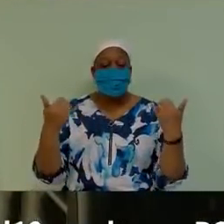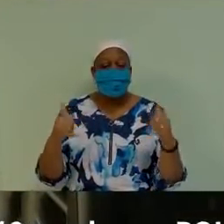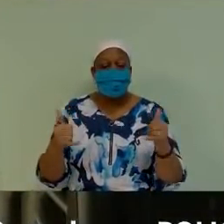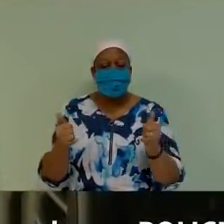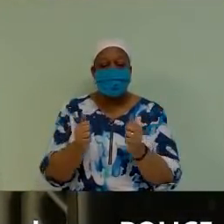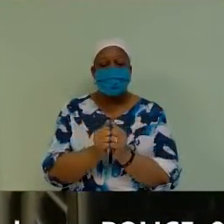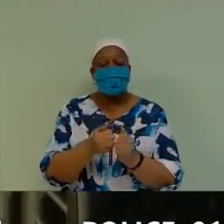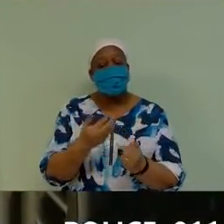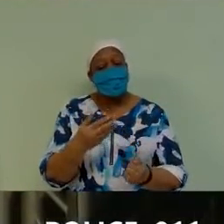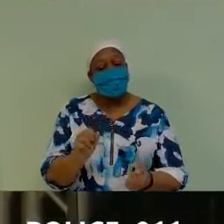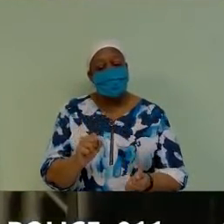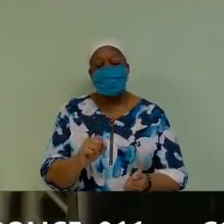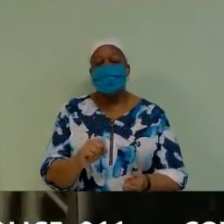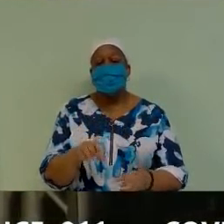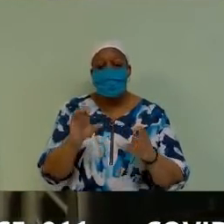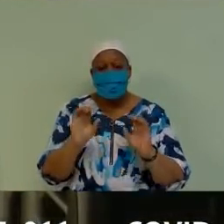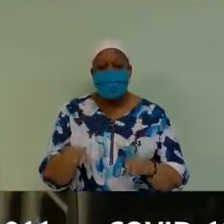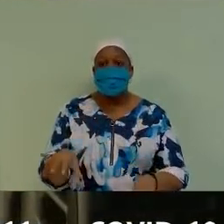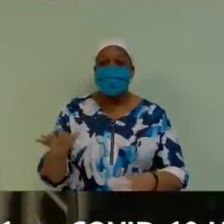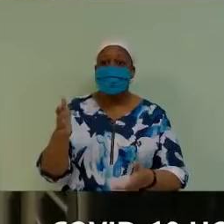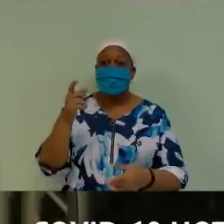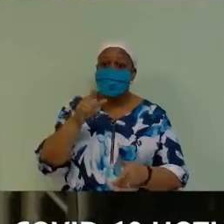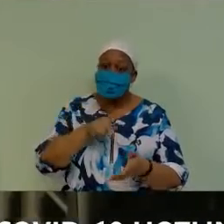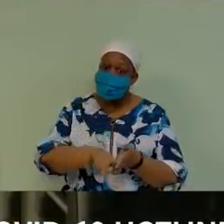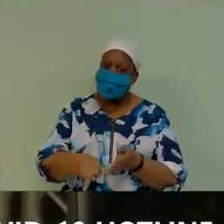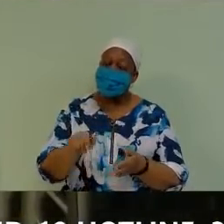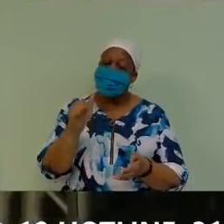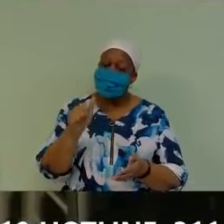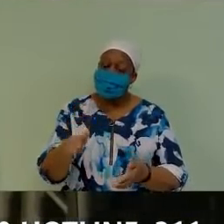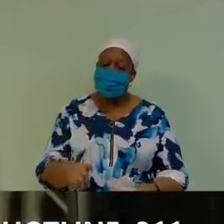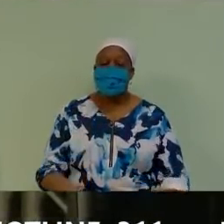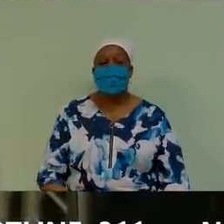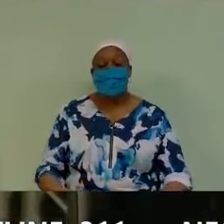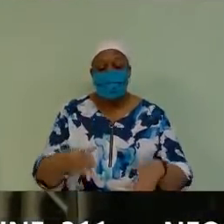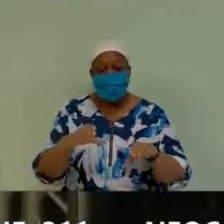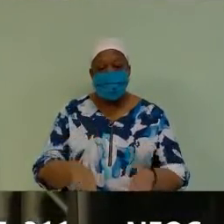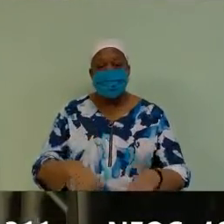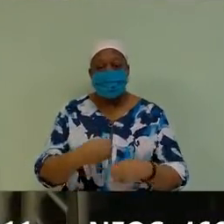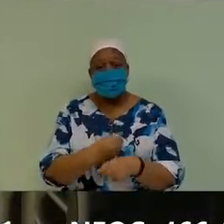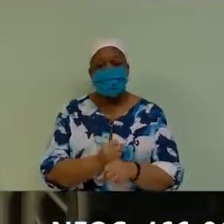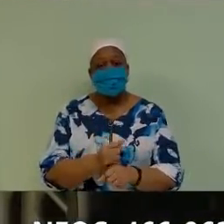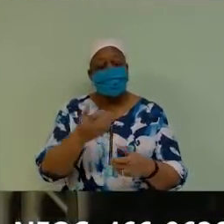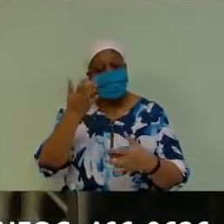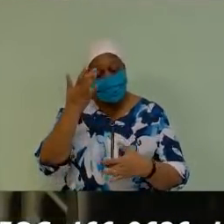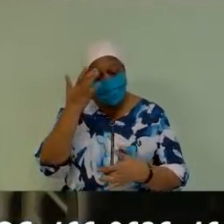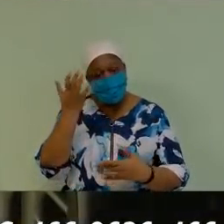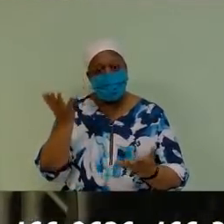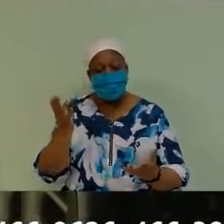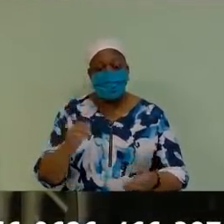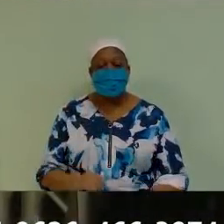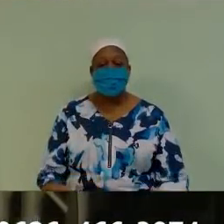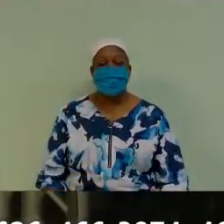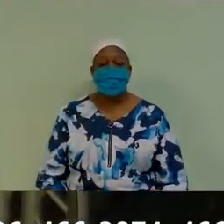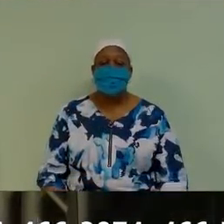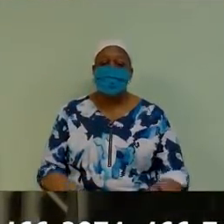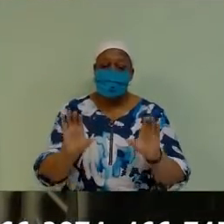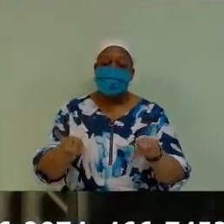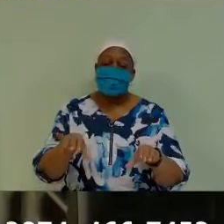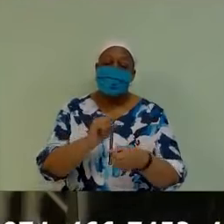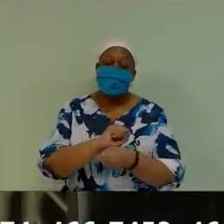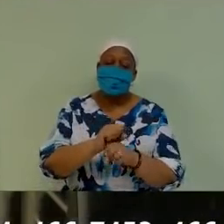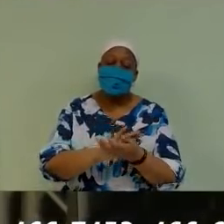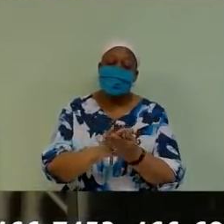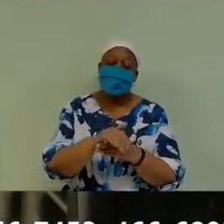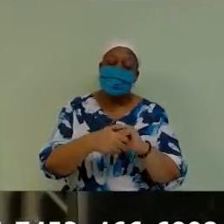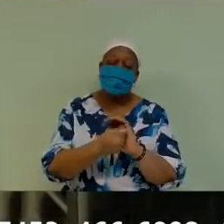It can be poisonous. Remember, washing our hands with simple soap and water is just